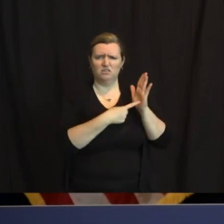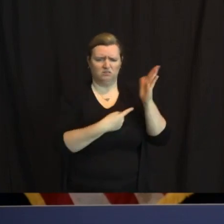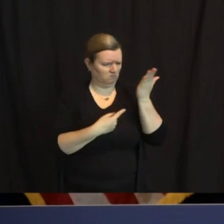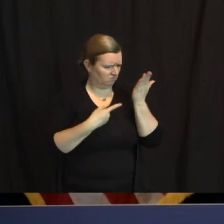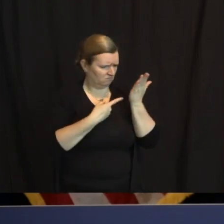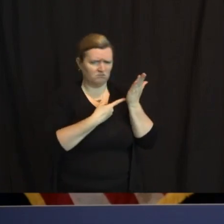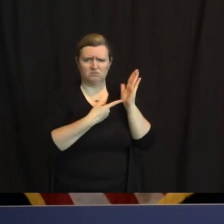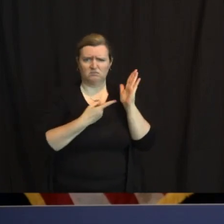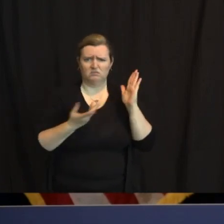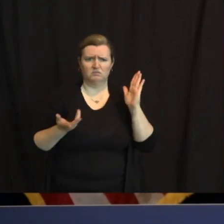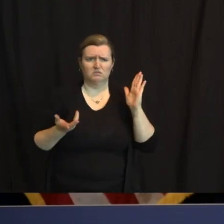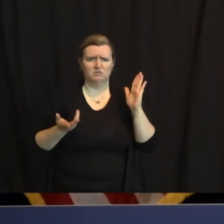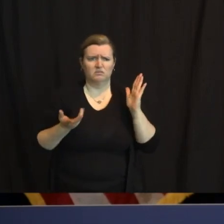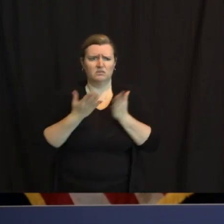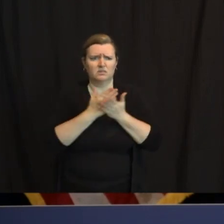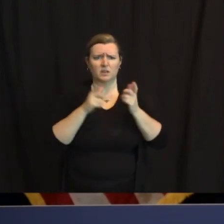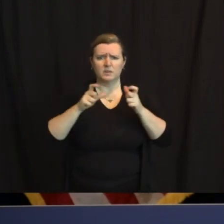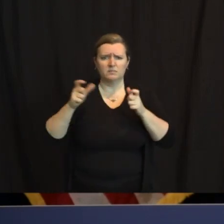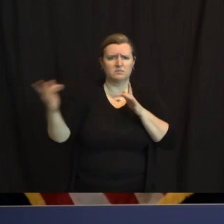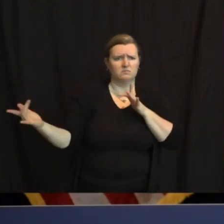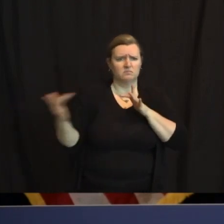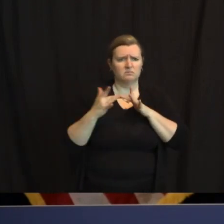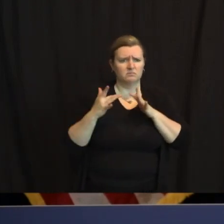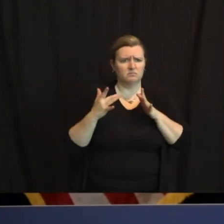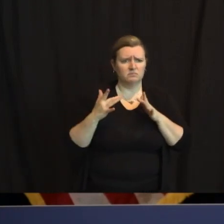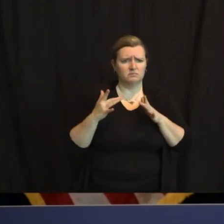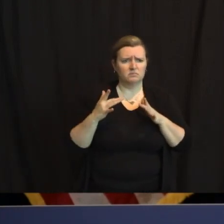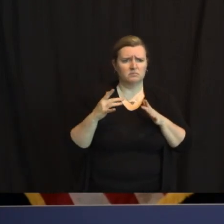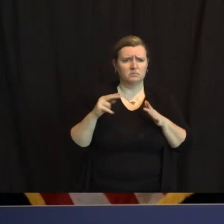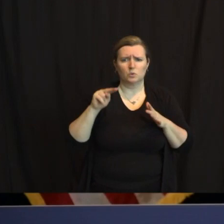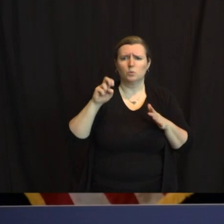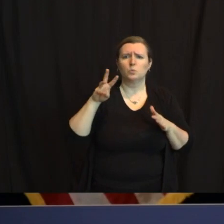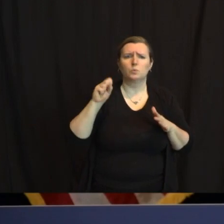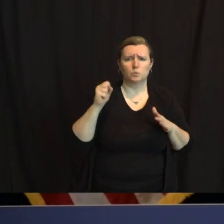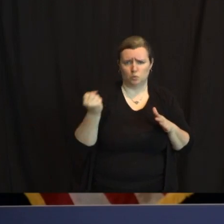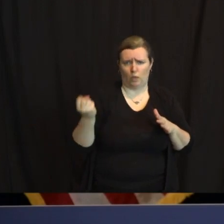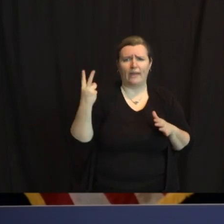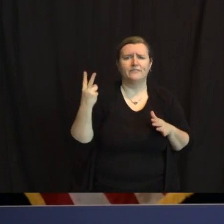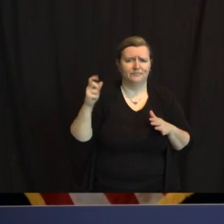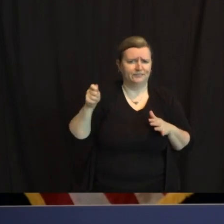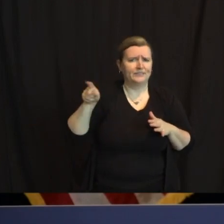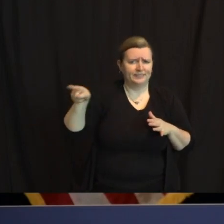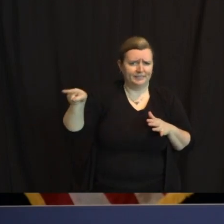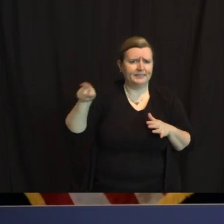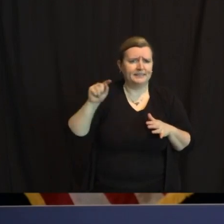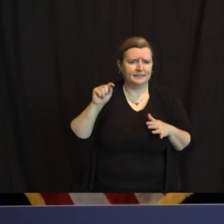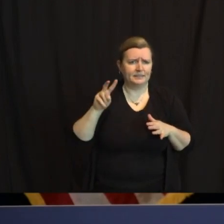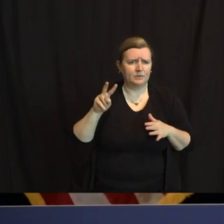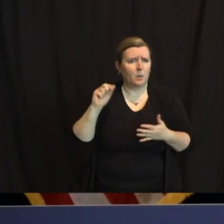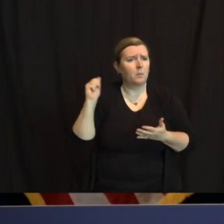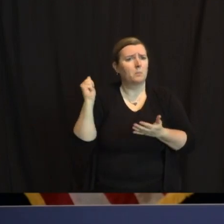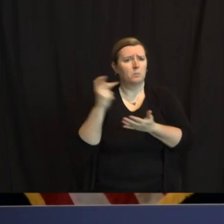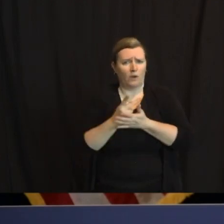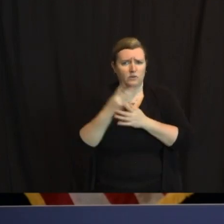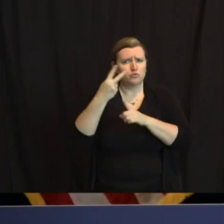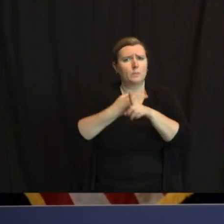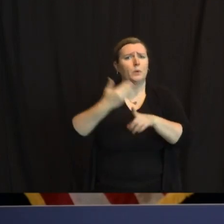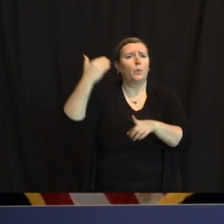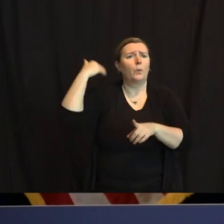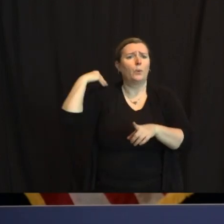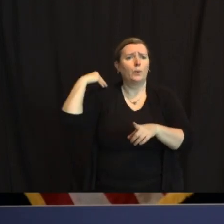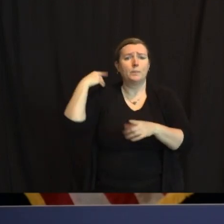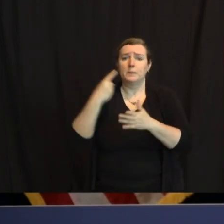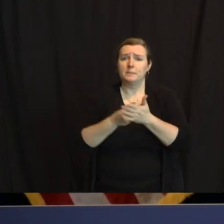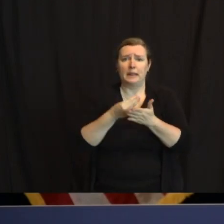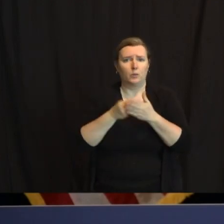also contacting News 12 New Jersey saying that they were approved for unemployment benefits 2 months ago but have not gotten any money yet, and